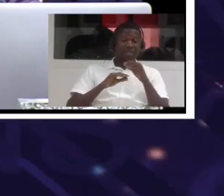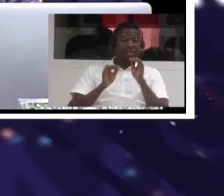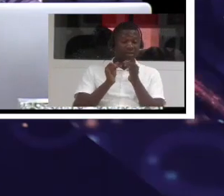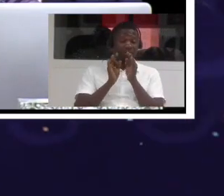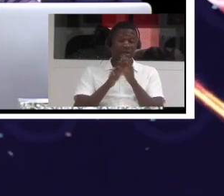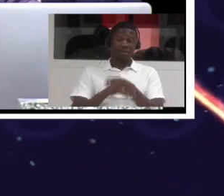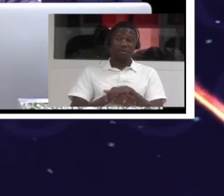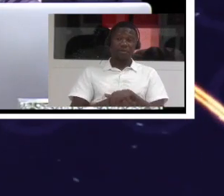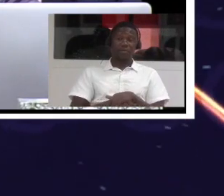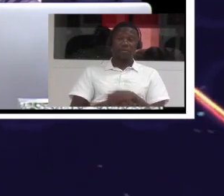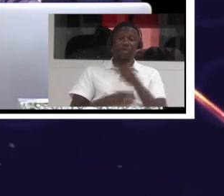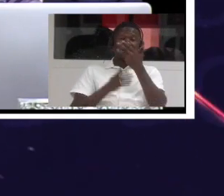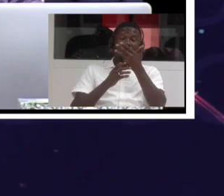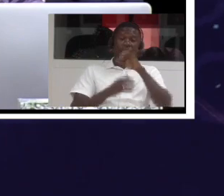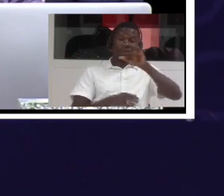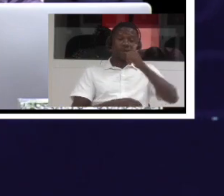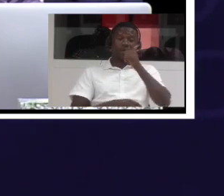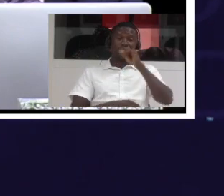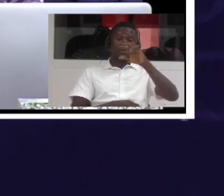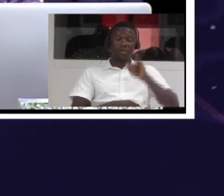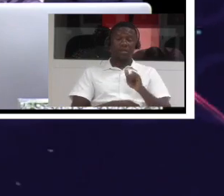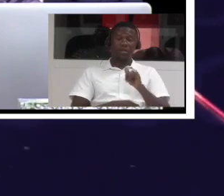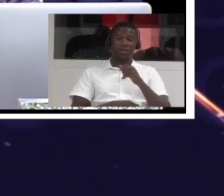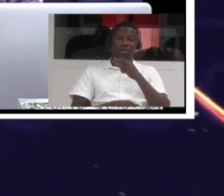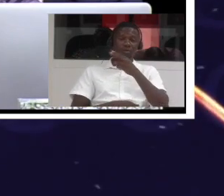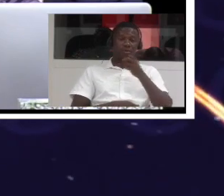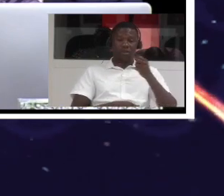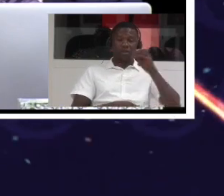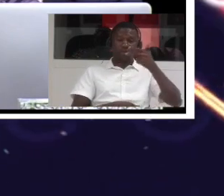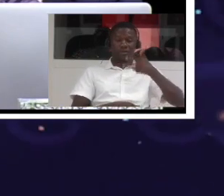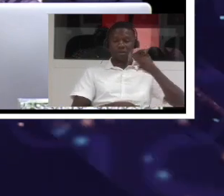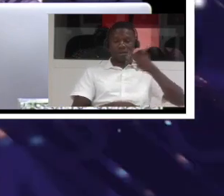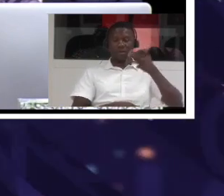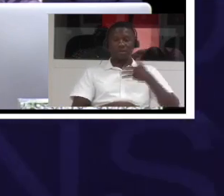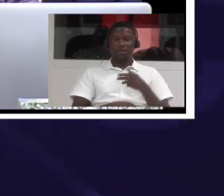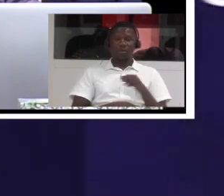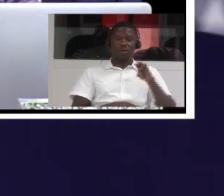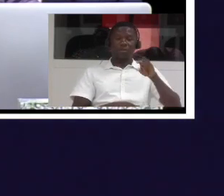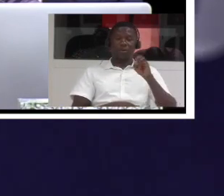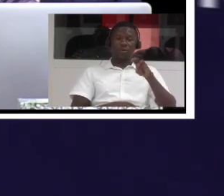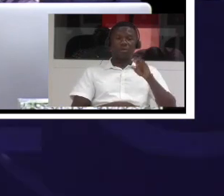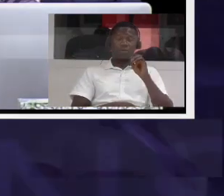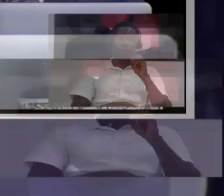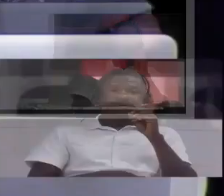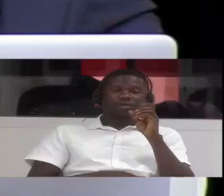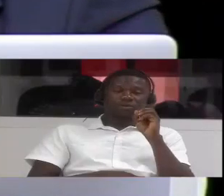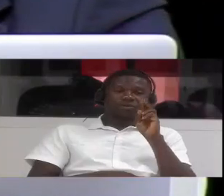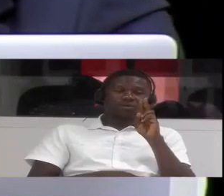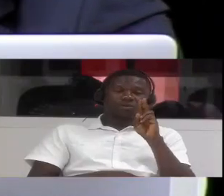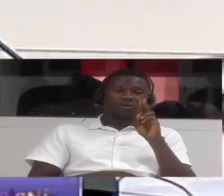9 January 2019, Mamadou Salou Diallo, or Mamadou S. Diallo, Daily News. Yeah, so he was actually charged